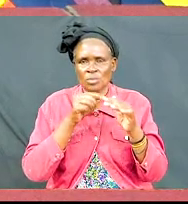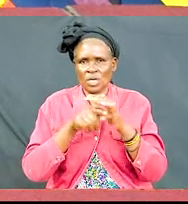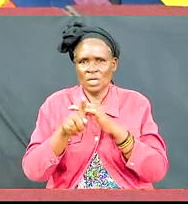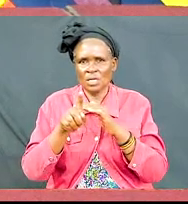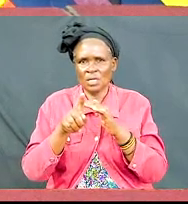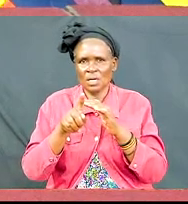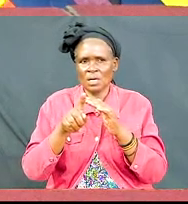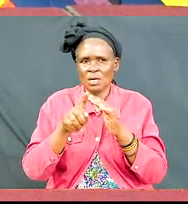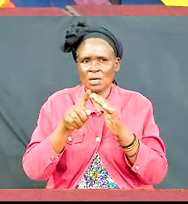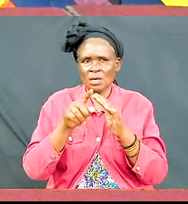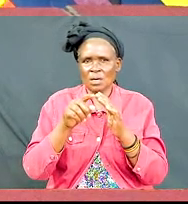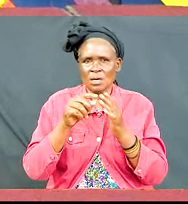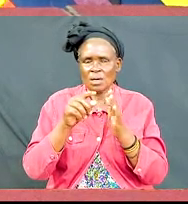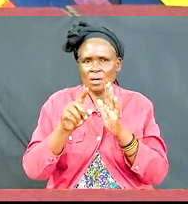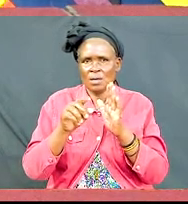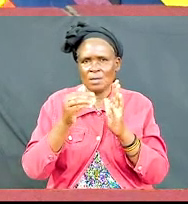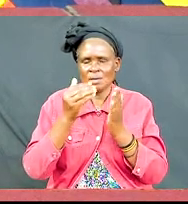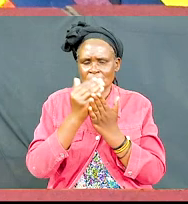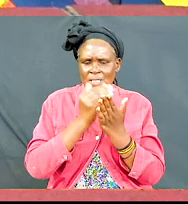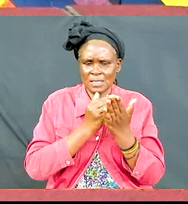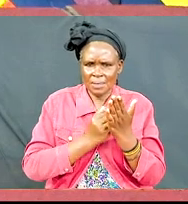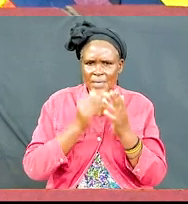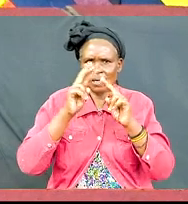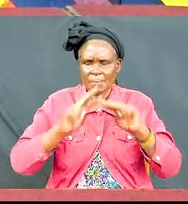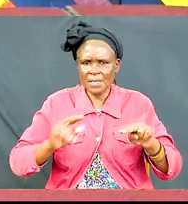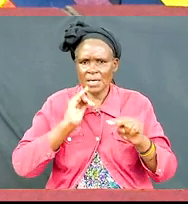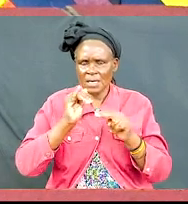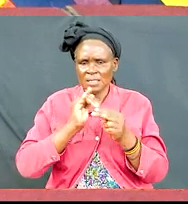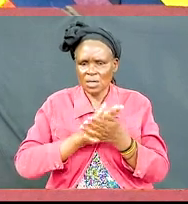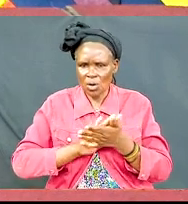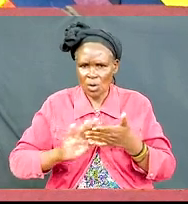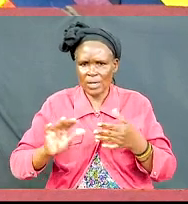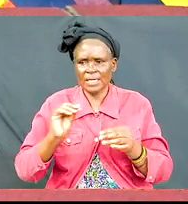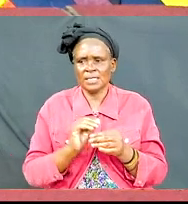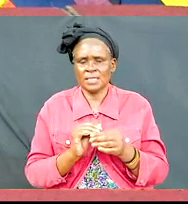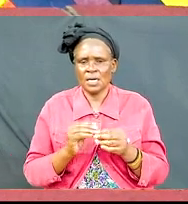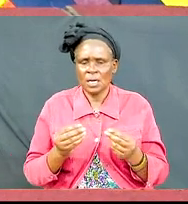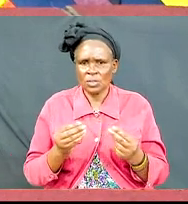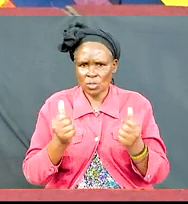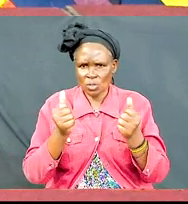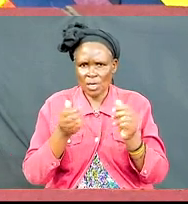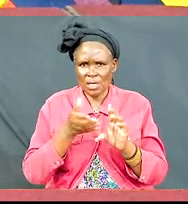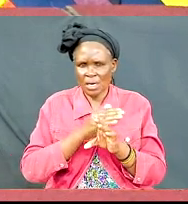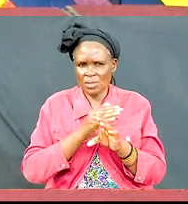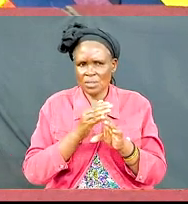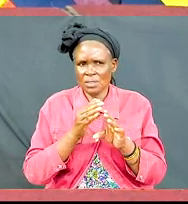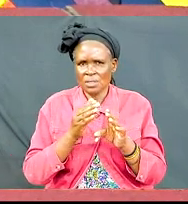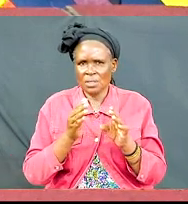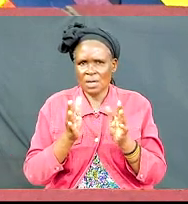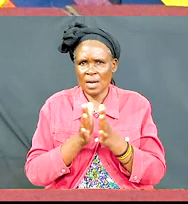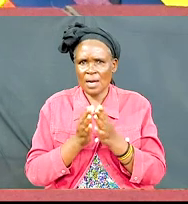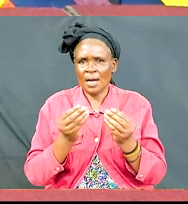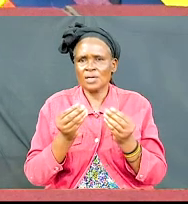Testament, peace primarily refers to the wholeness, total health, and